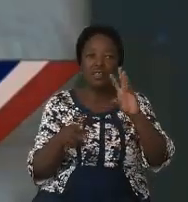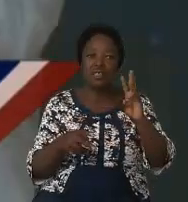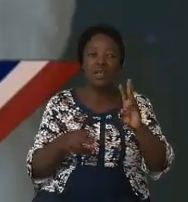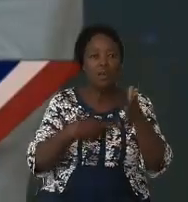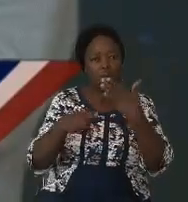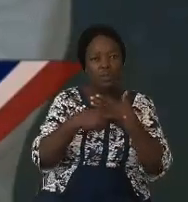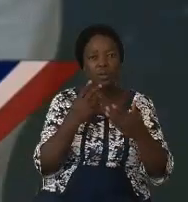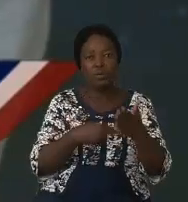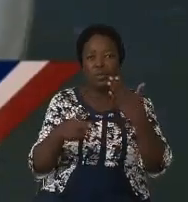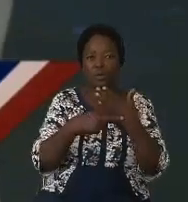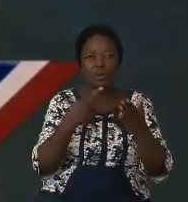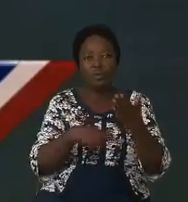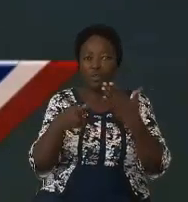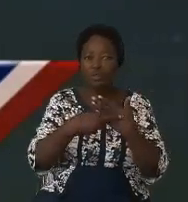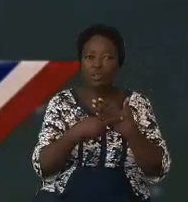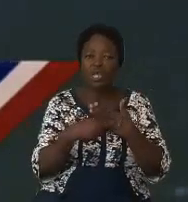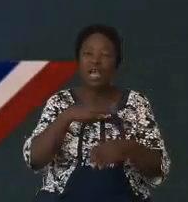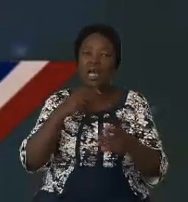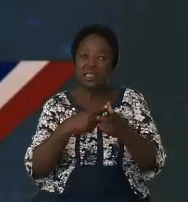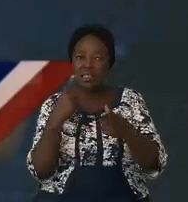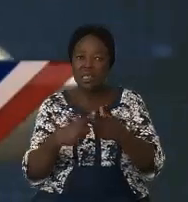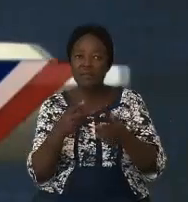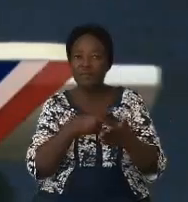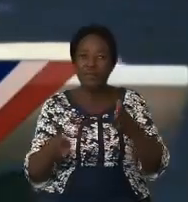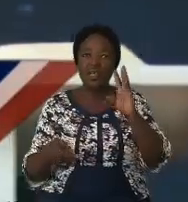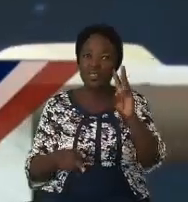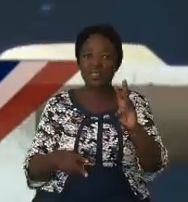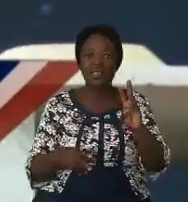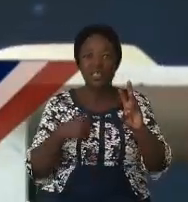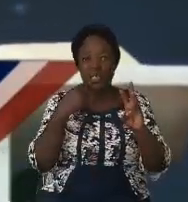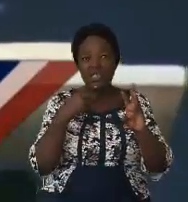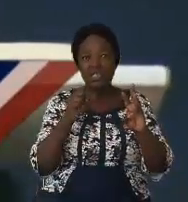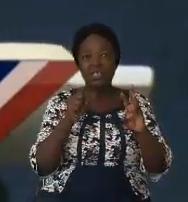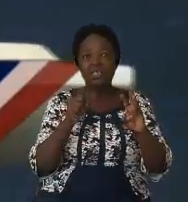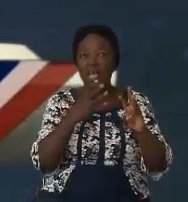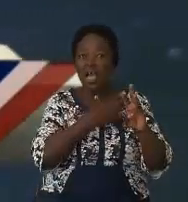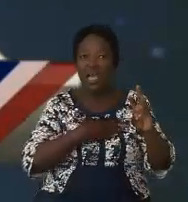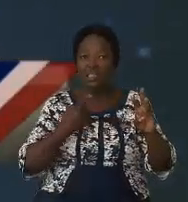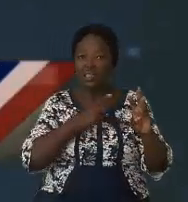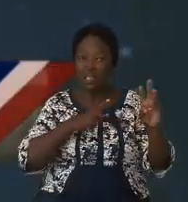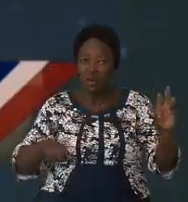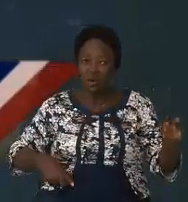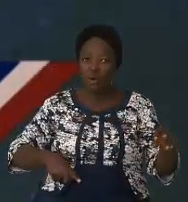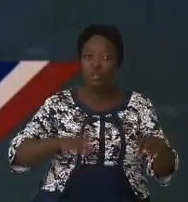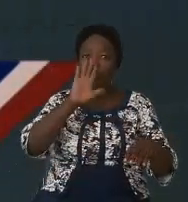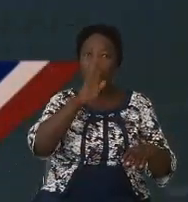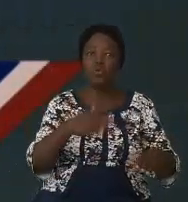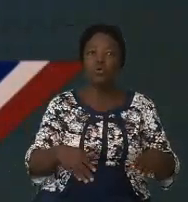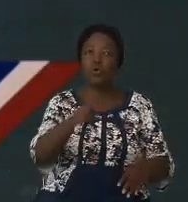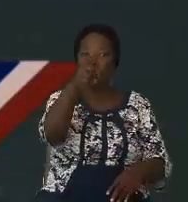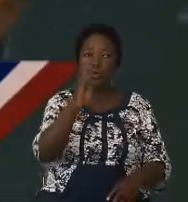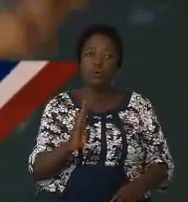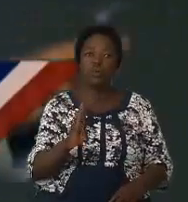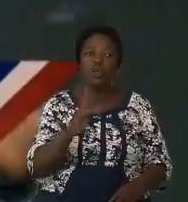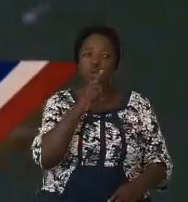he do? Look at verse 6. In verse 6, return, return, return. And then in verse 6, it